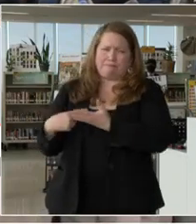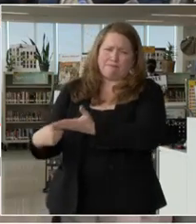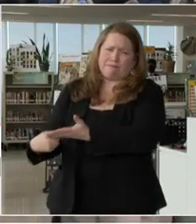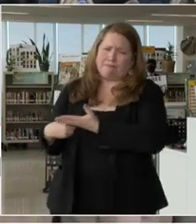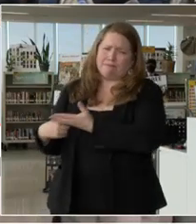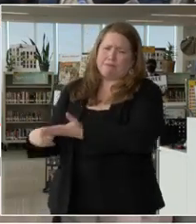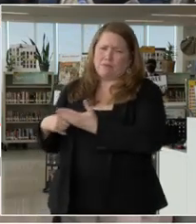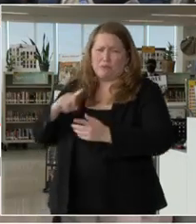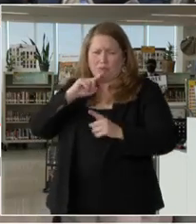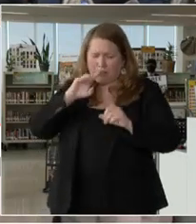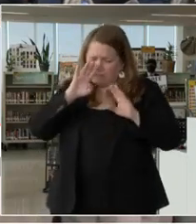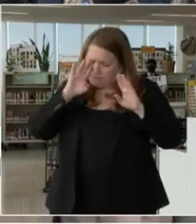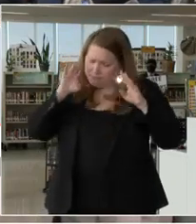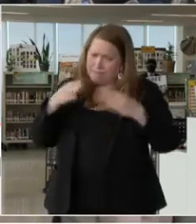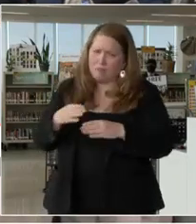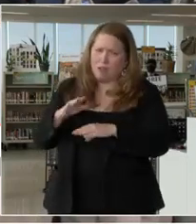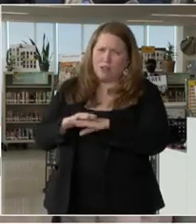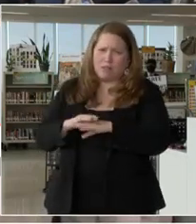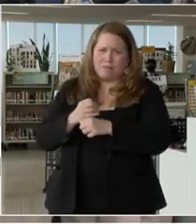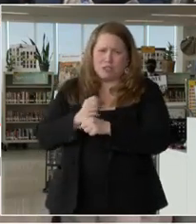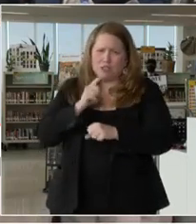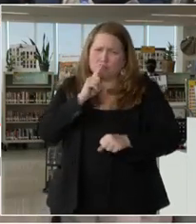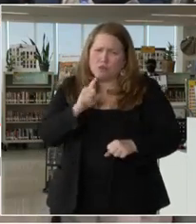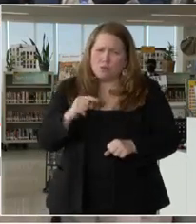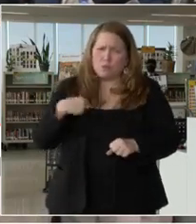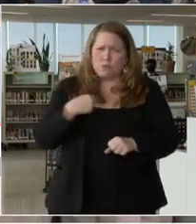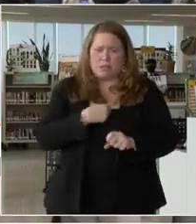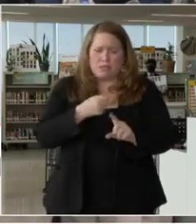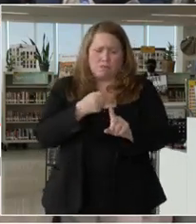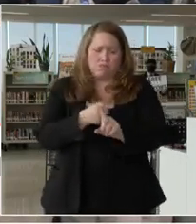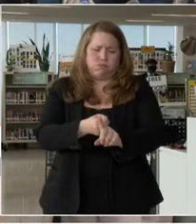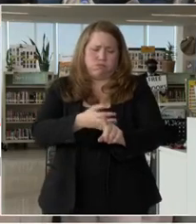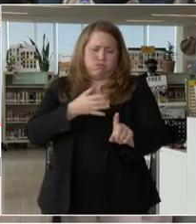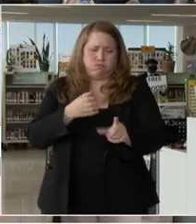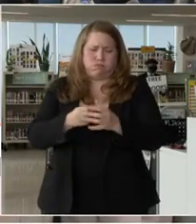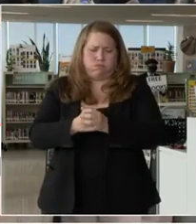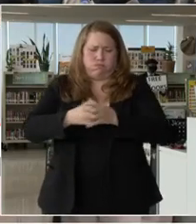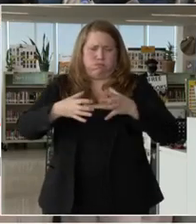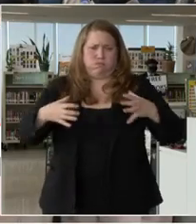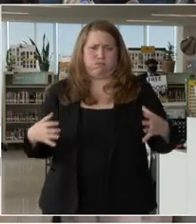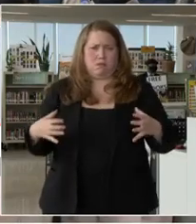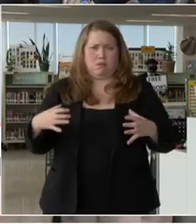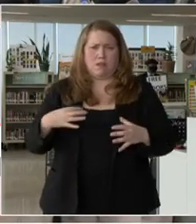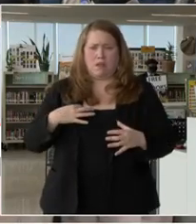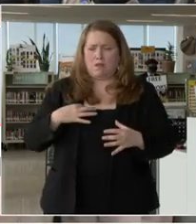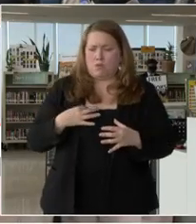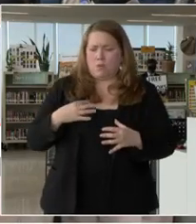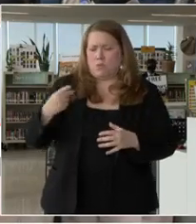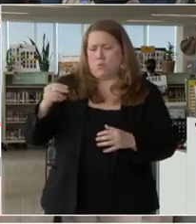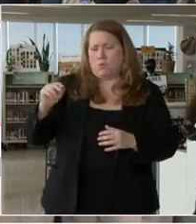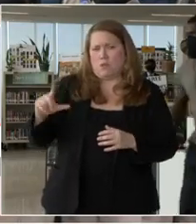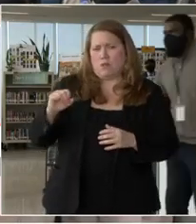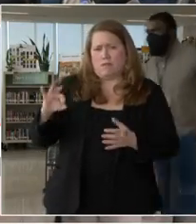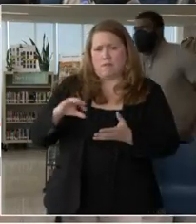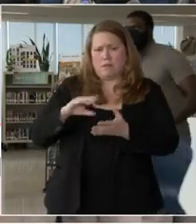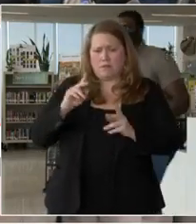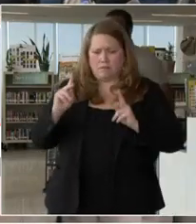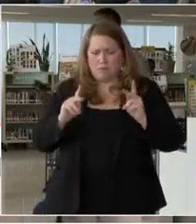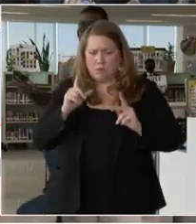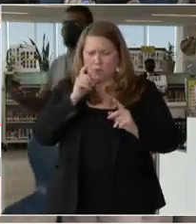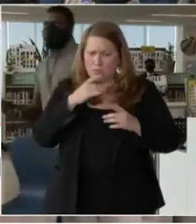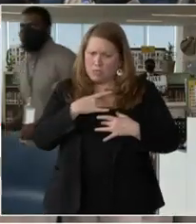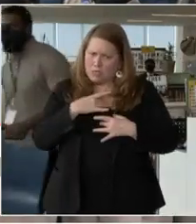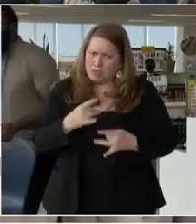really the focus was to make sure that we expand the applicant pool of young people who are interested